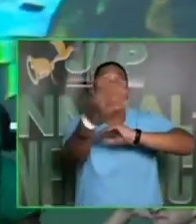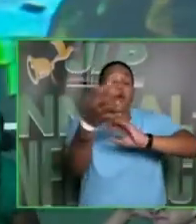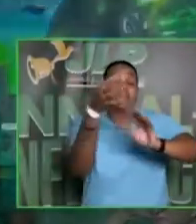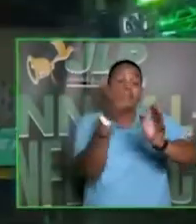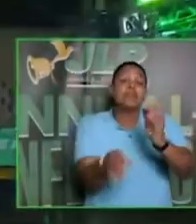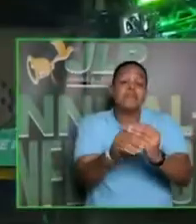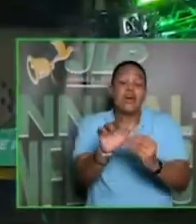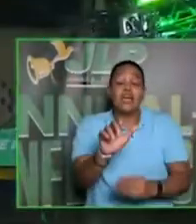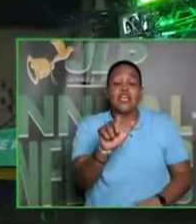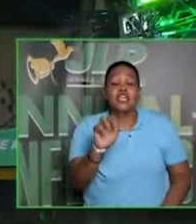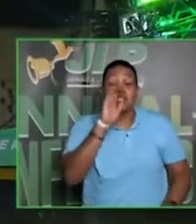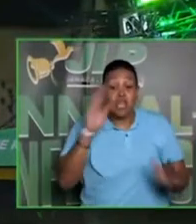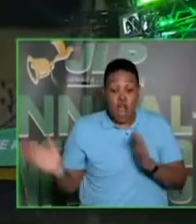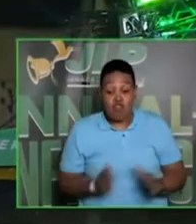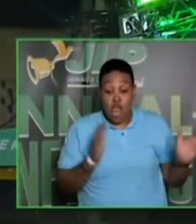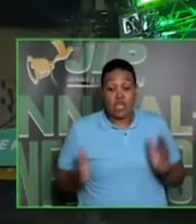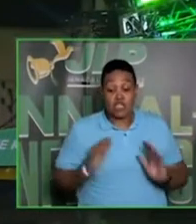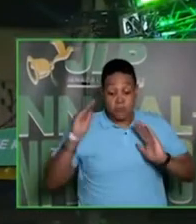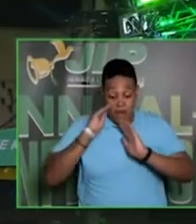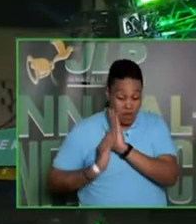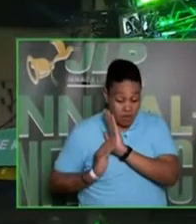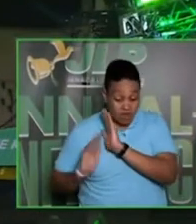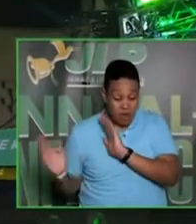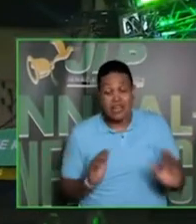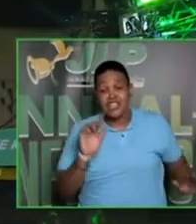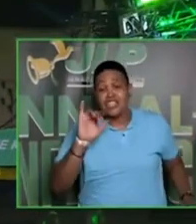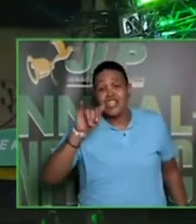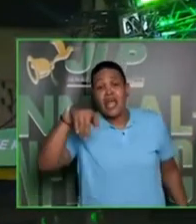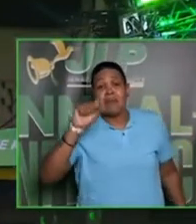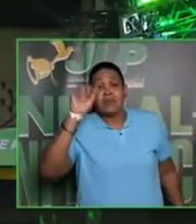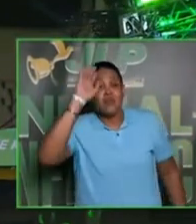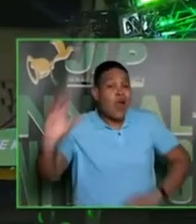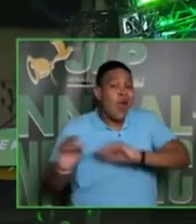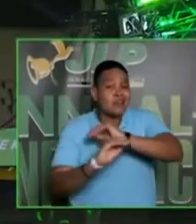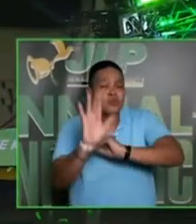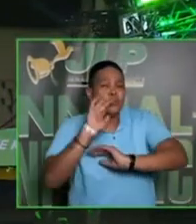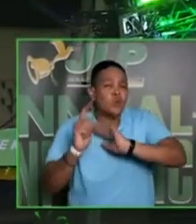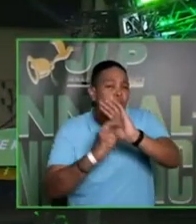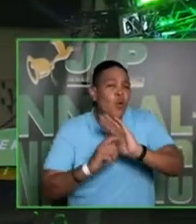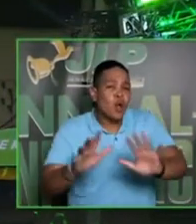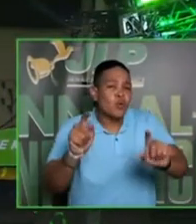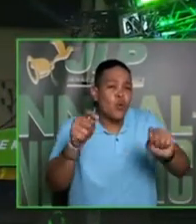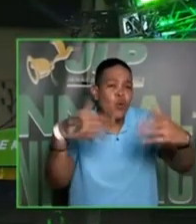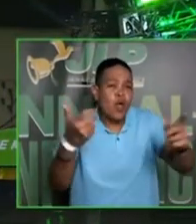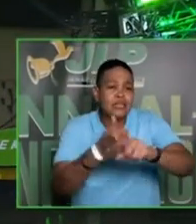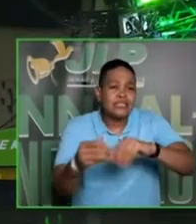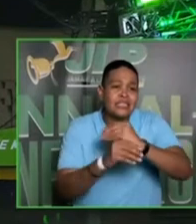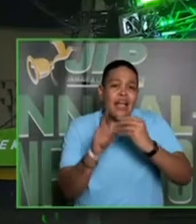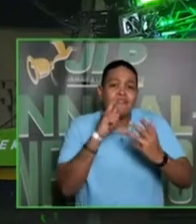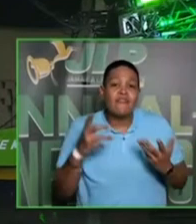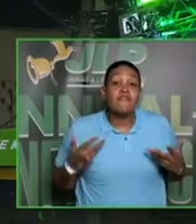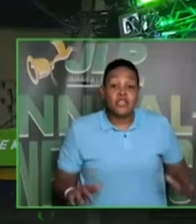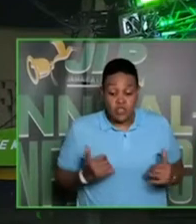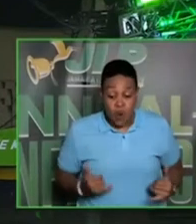With the simplified GCT arrangement, the JPS will also be required, listen to this one carefully